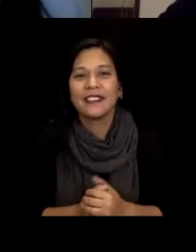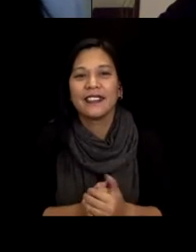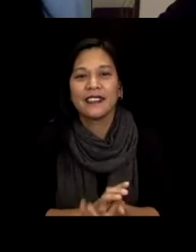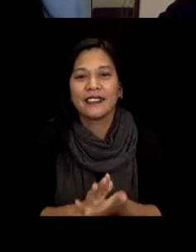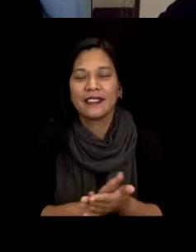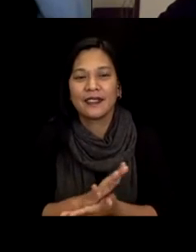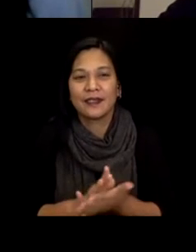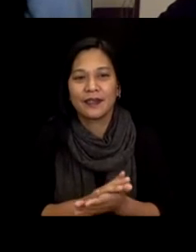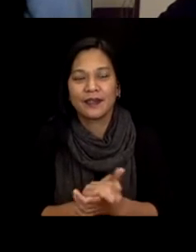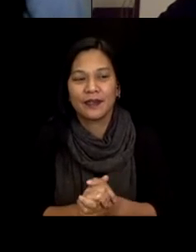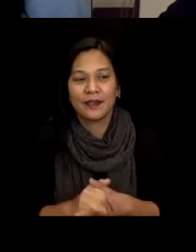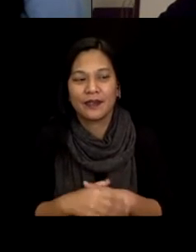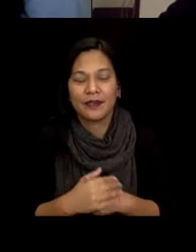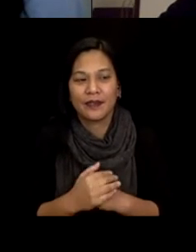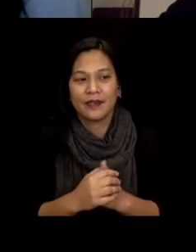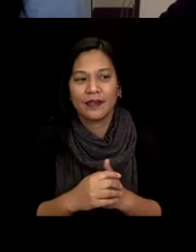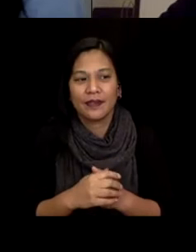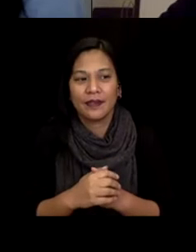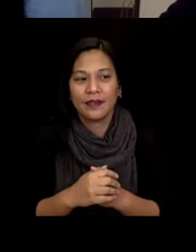Hello, hello.